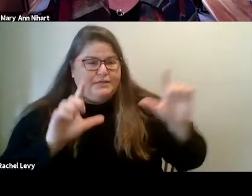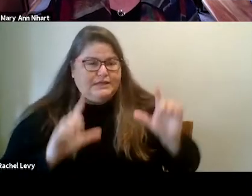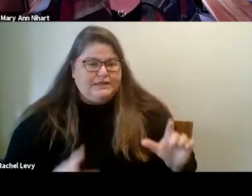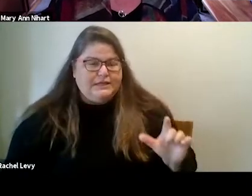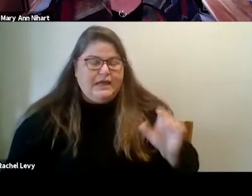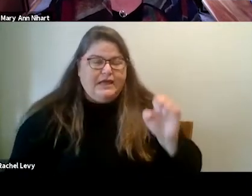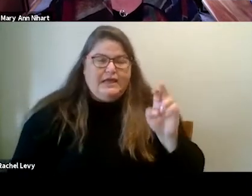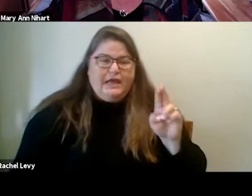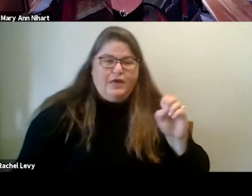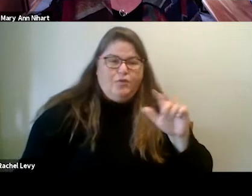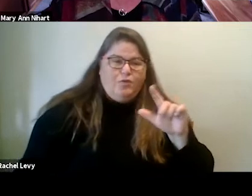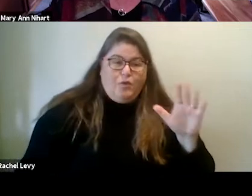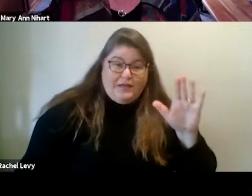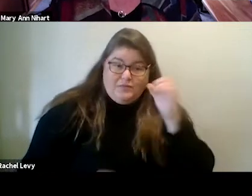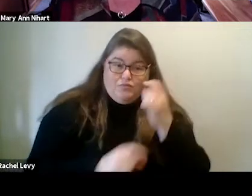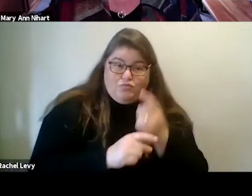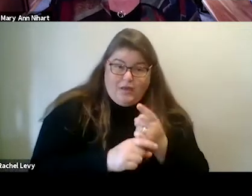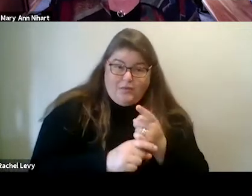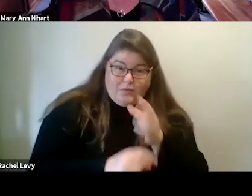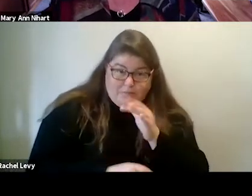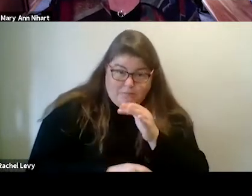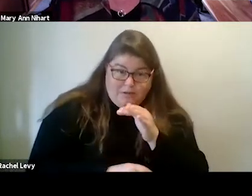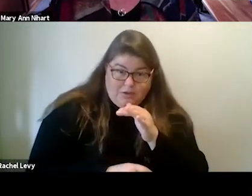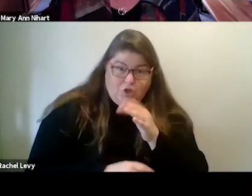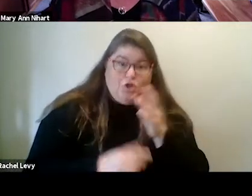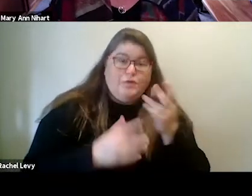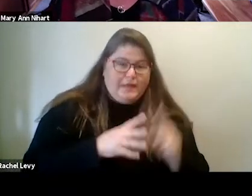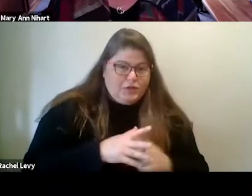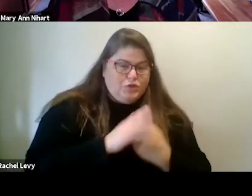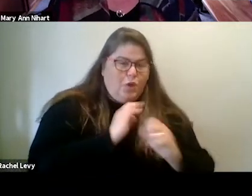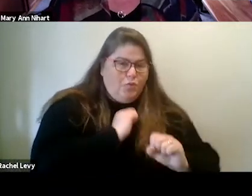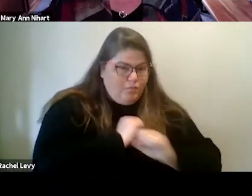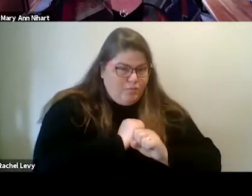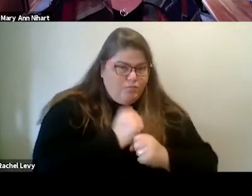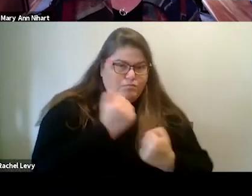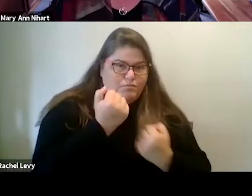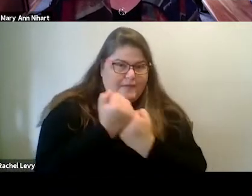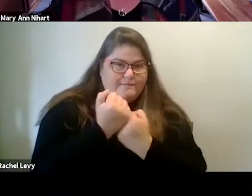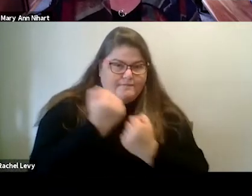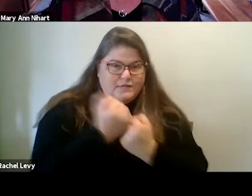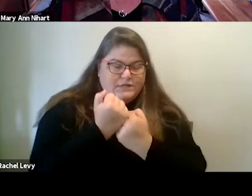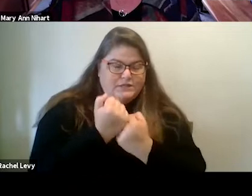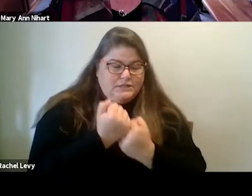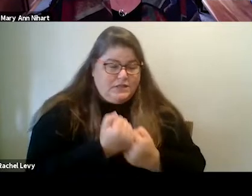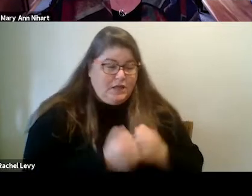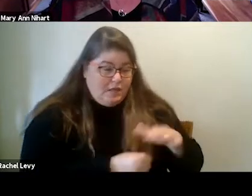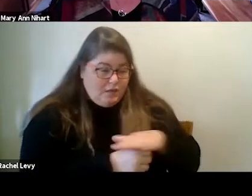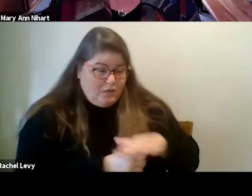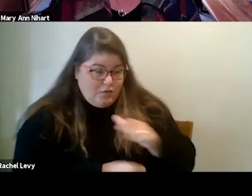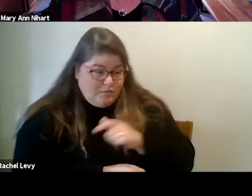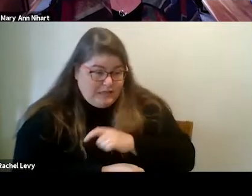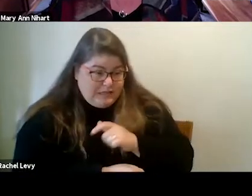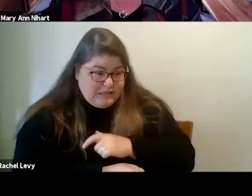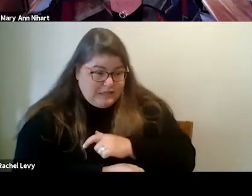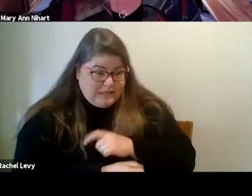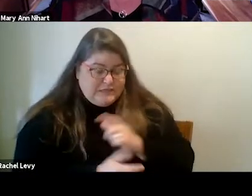Errol's brother and his mother have taken up an advocacy that after all the help from the local police, this would happen, and